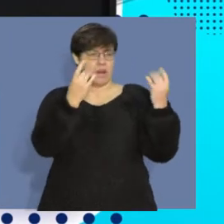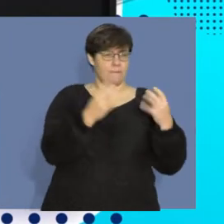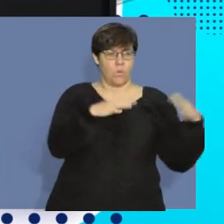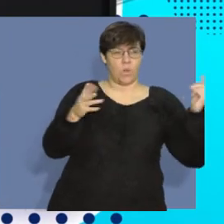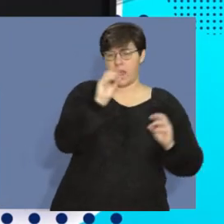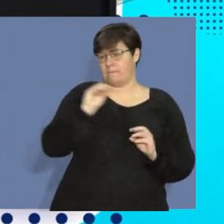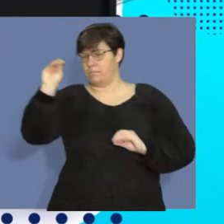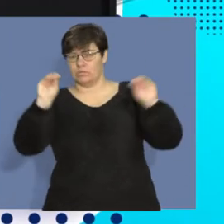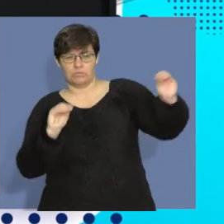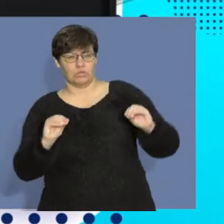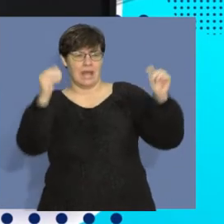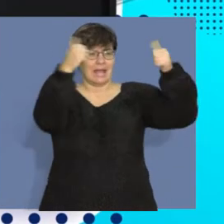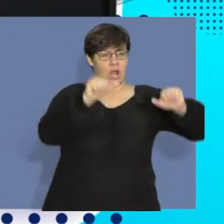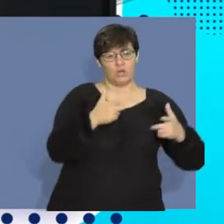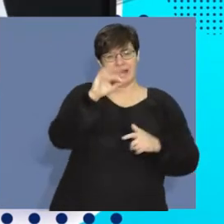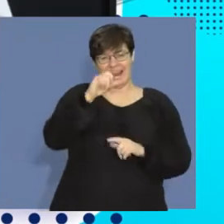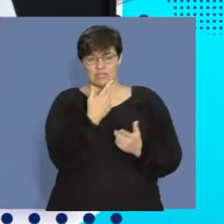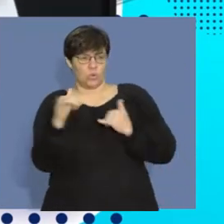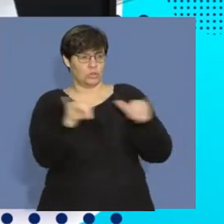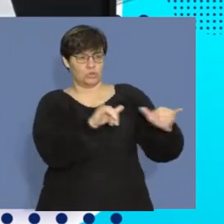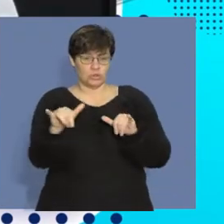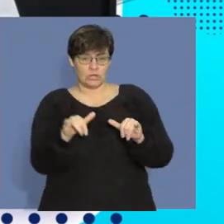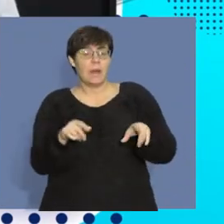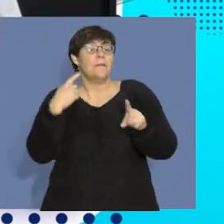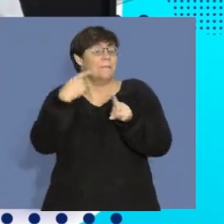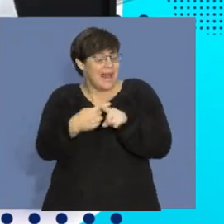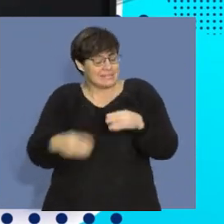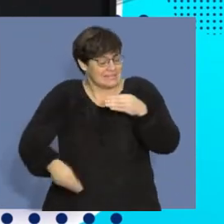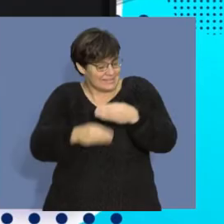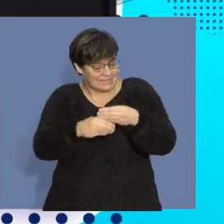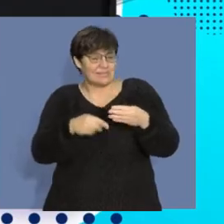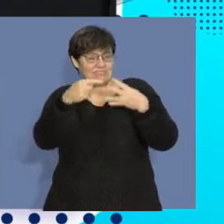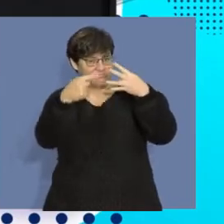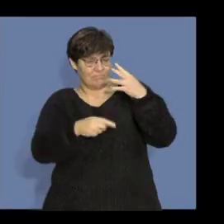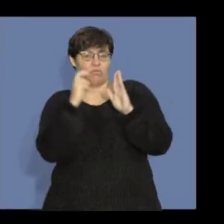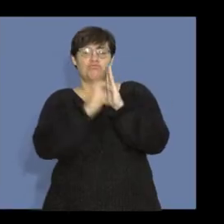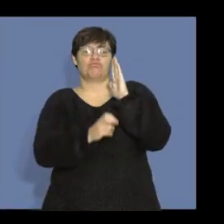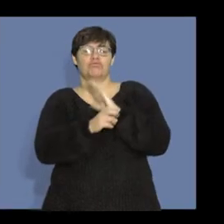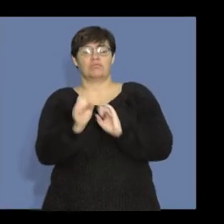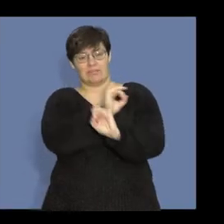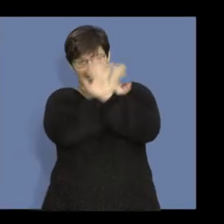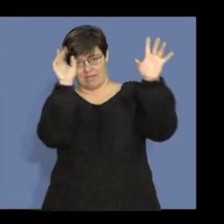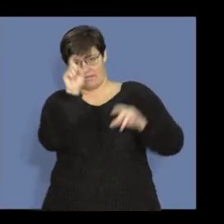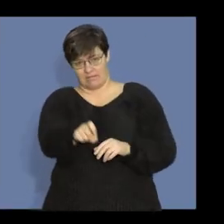VAT, there are other aspects of VAT that you need to be au fait with. Okay,